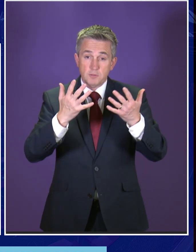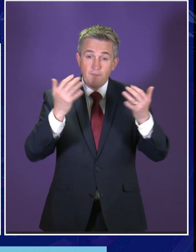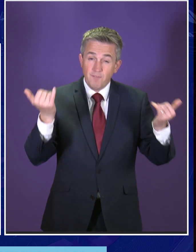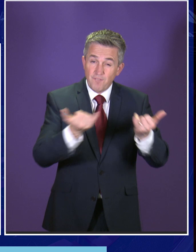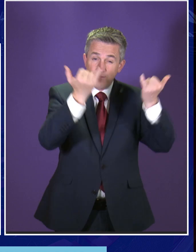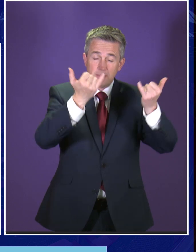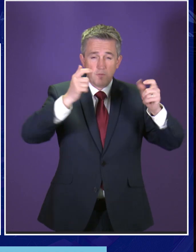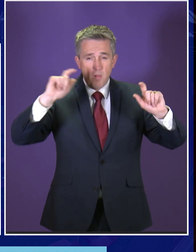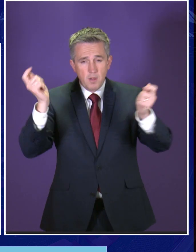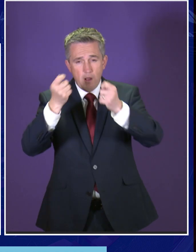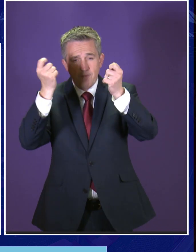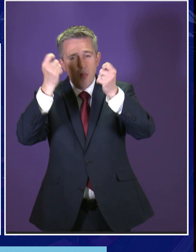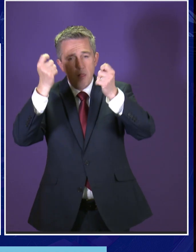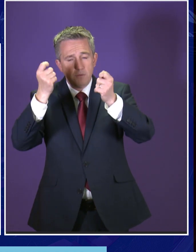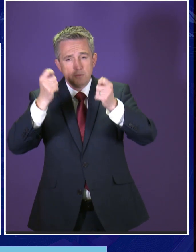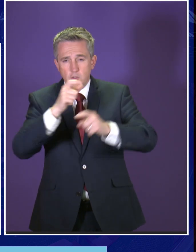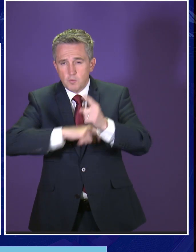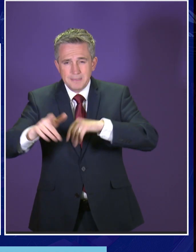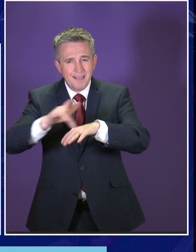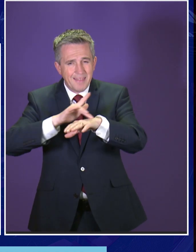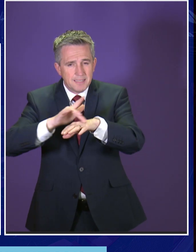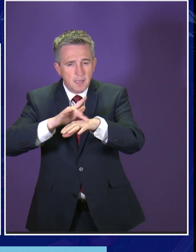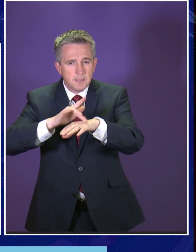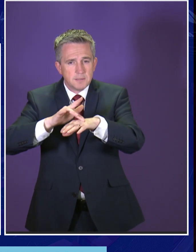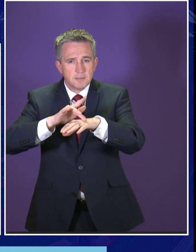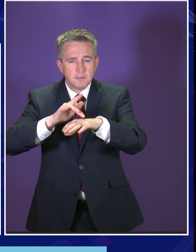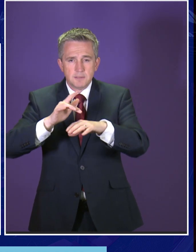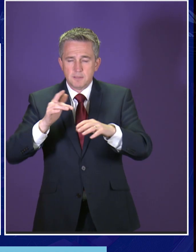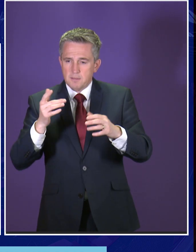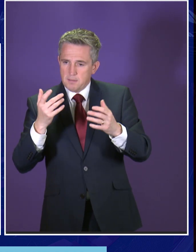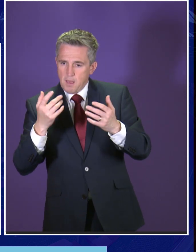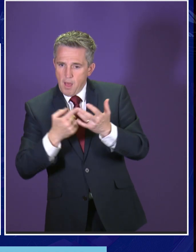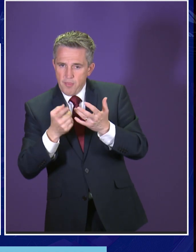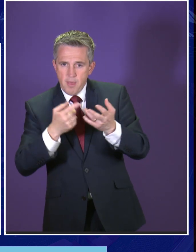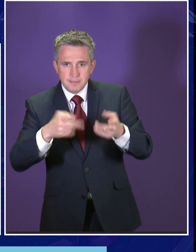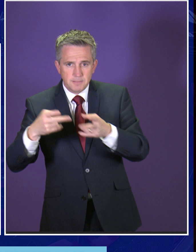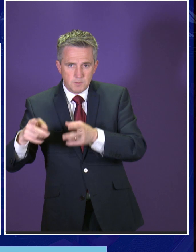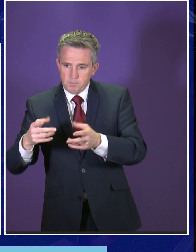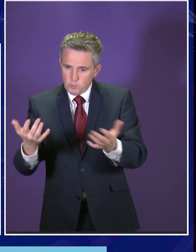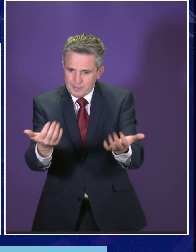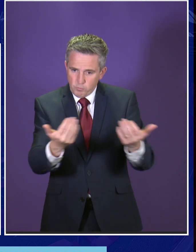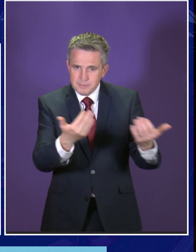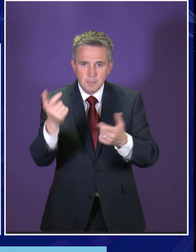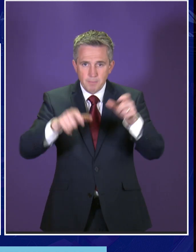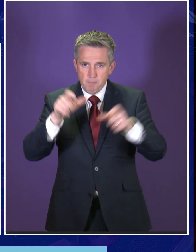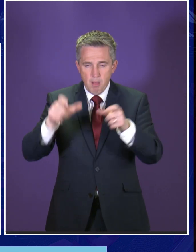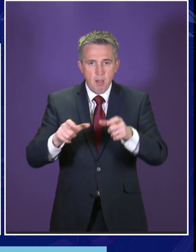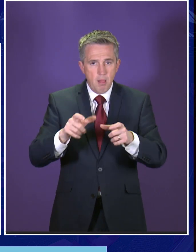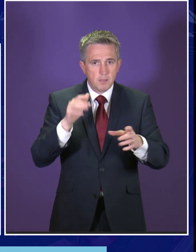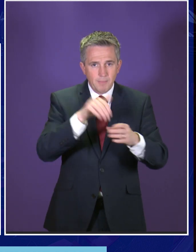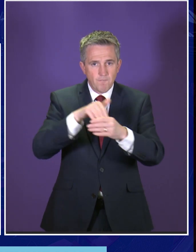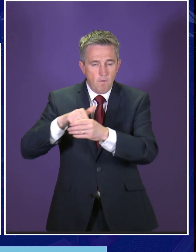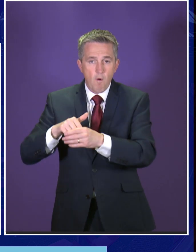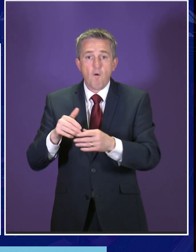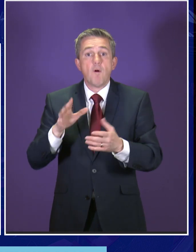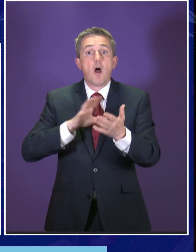carnivals, exhibitions, community theaters, capacity building and skills acquisition, cultural education and